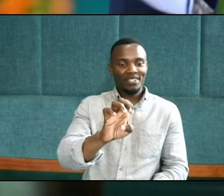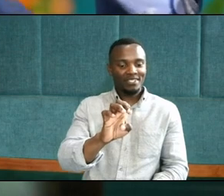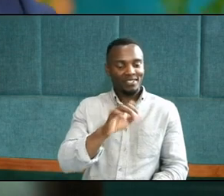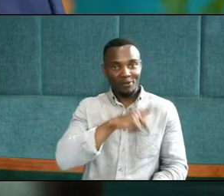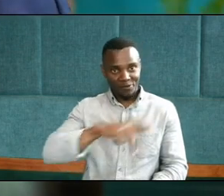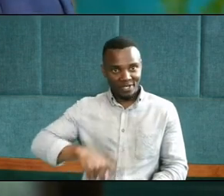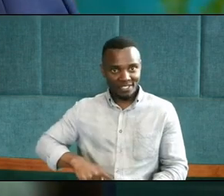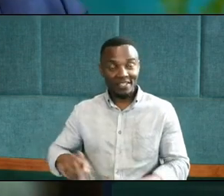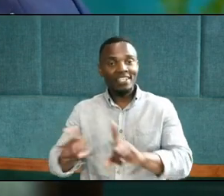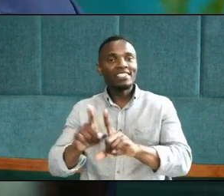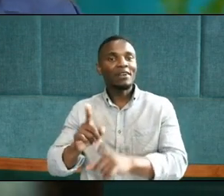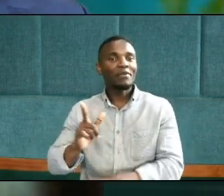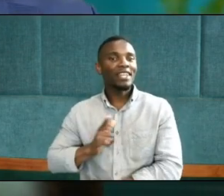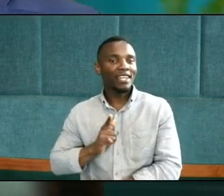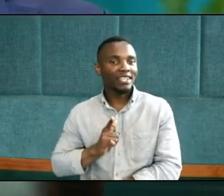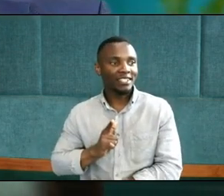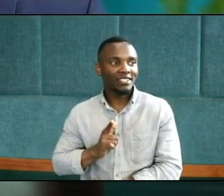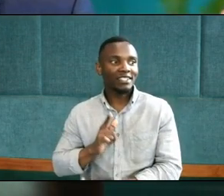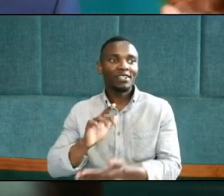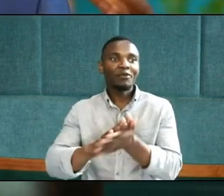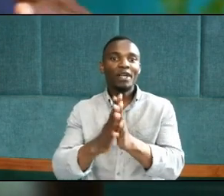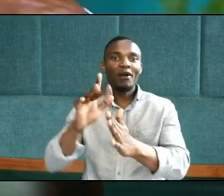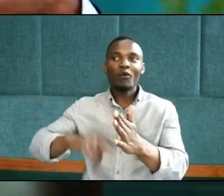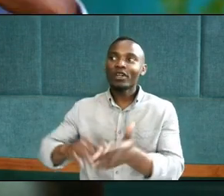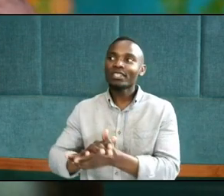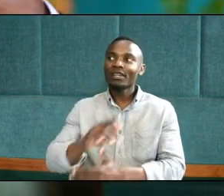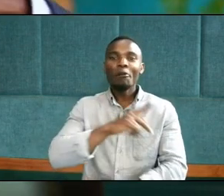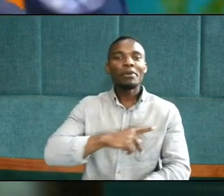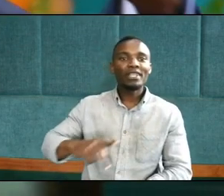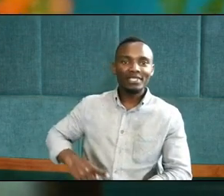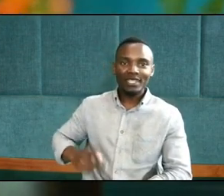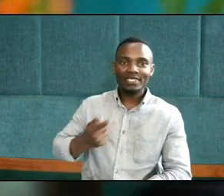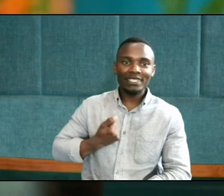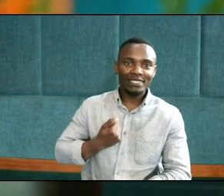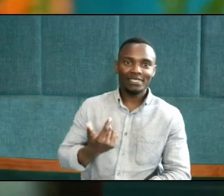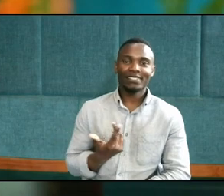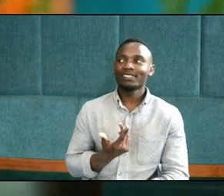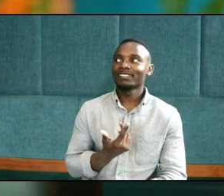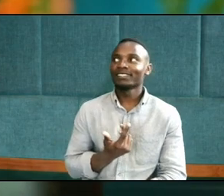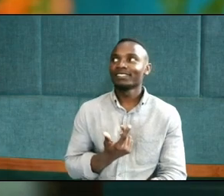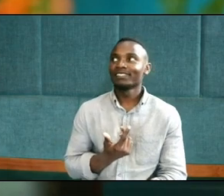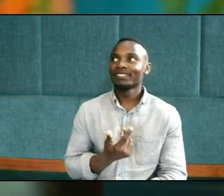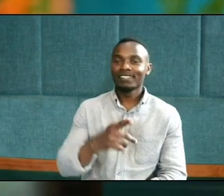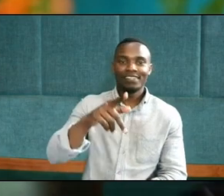And for the ladies, our sisters, they were supposed to be princesses.